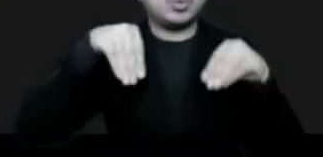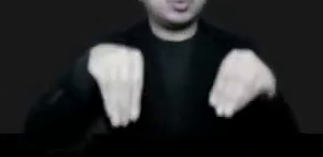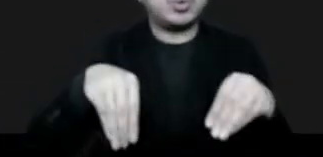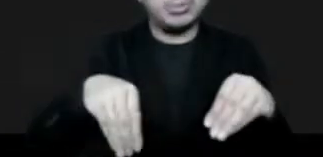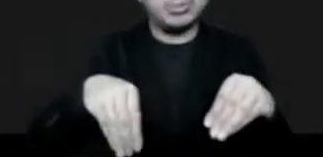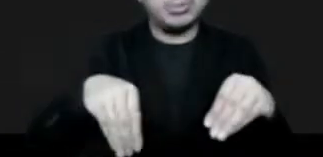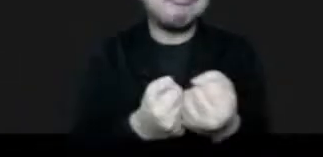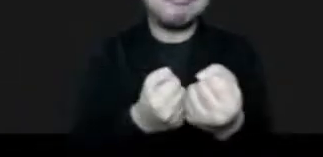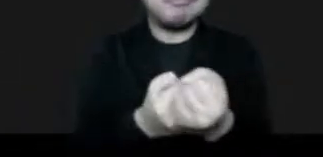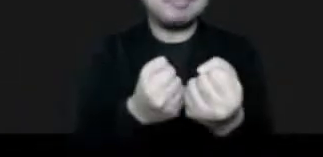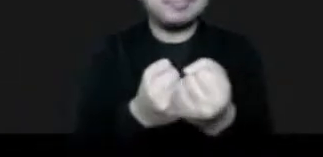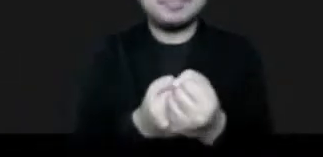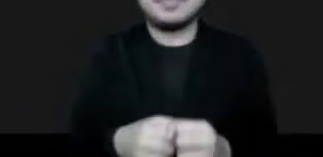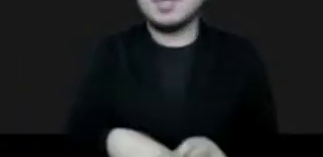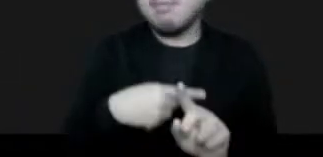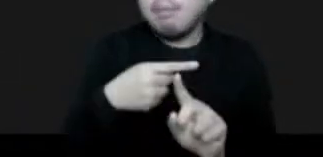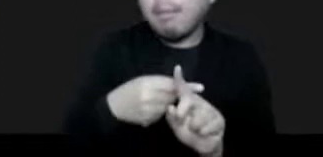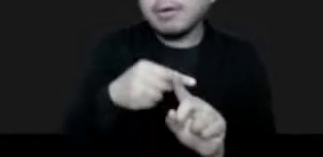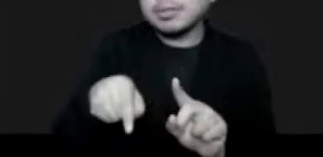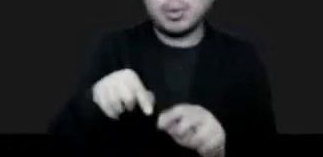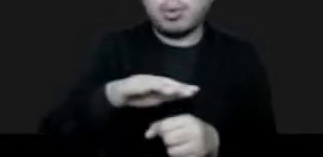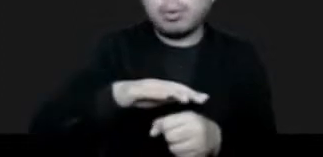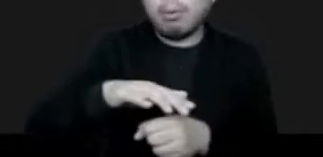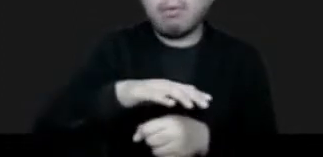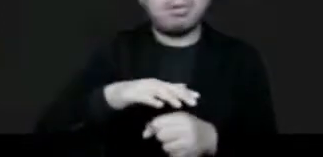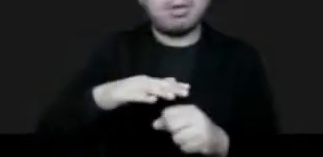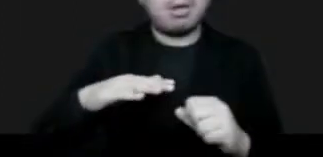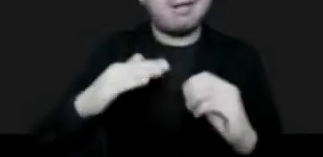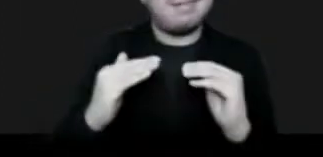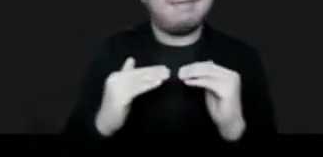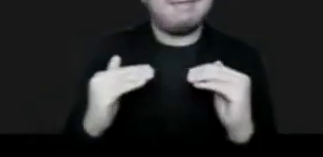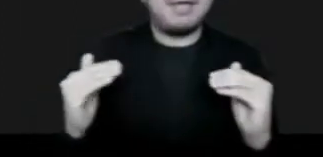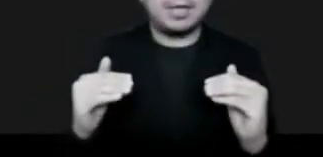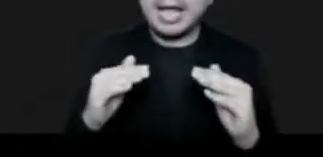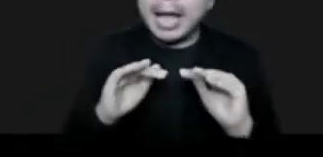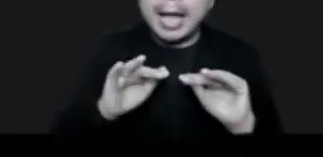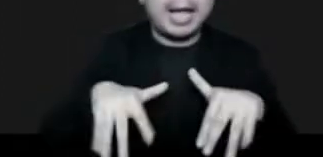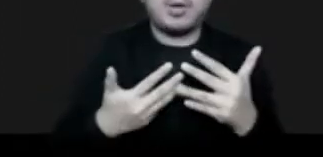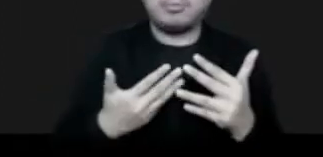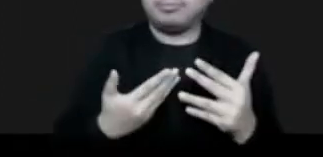local level to let their voices being heard at global level is to